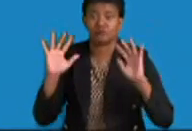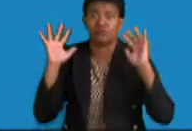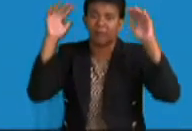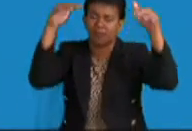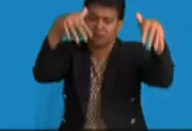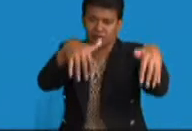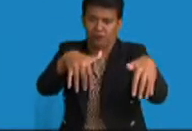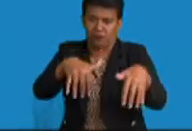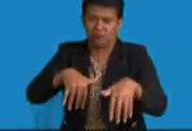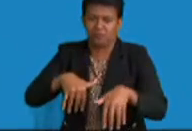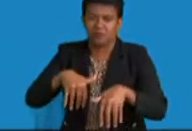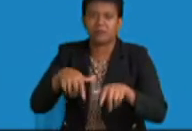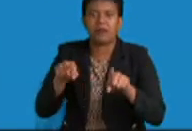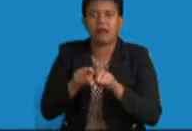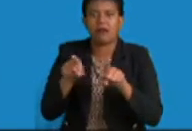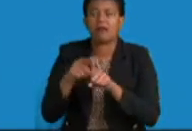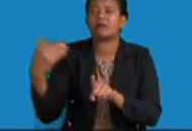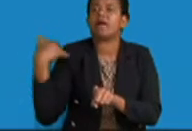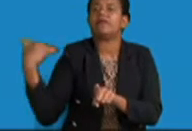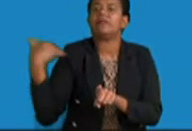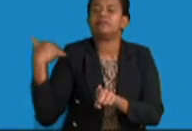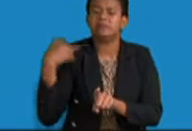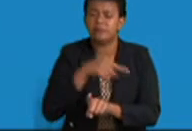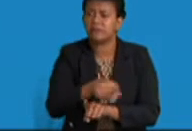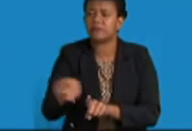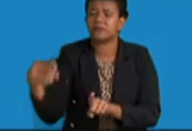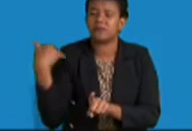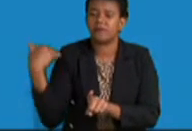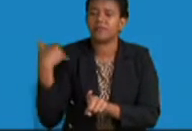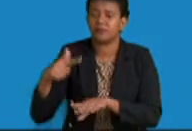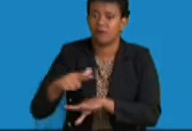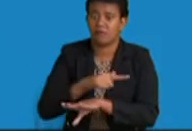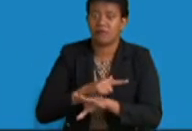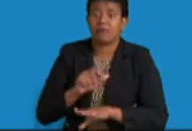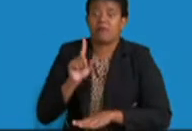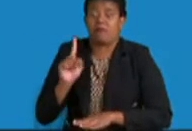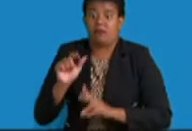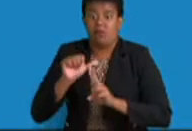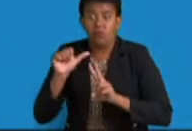topography, they are also remodeling the defense and security landscapes.